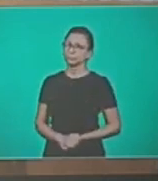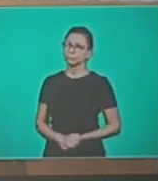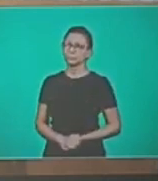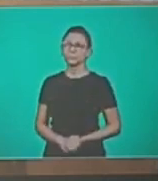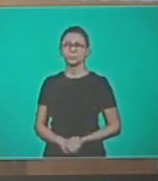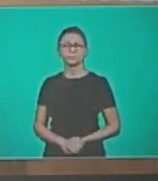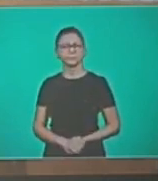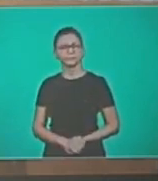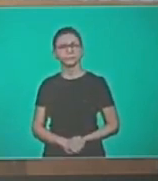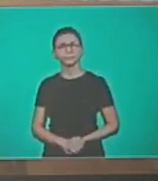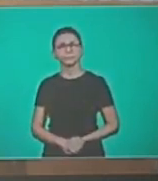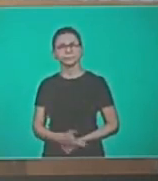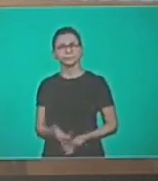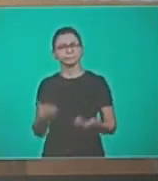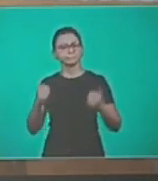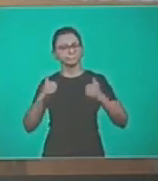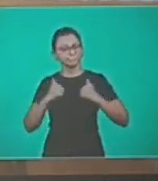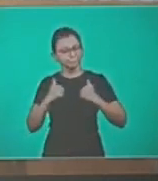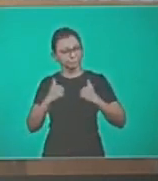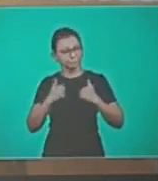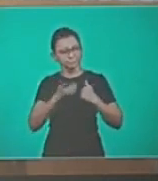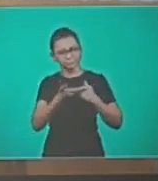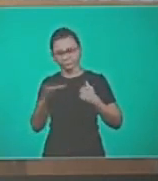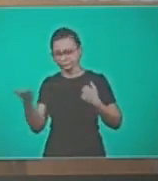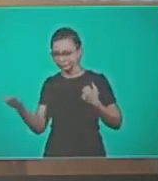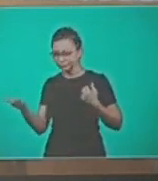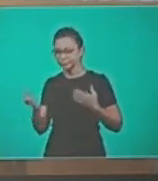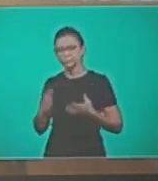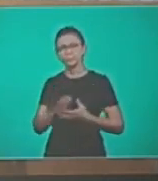So of this big crew,